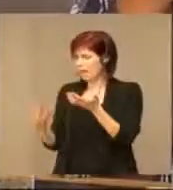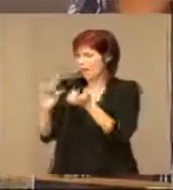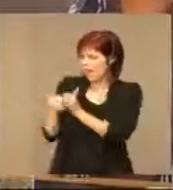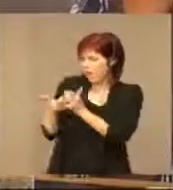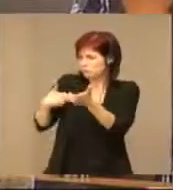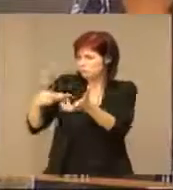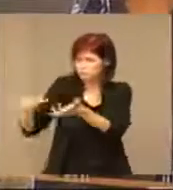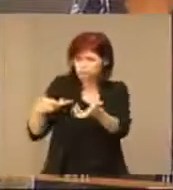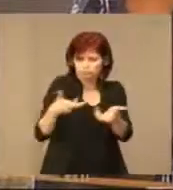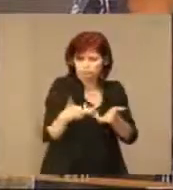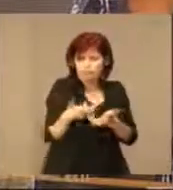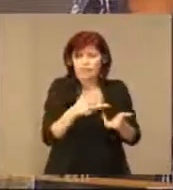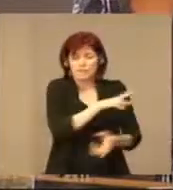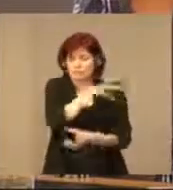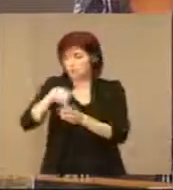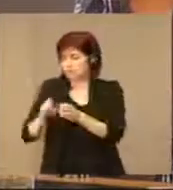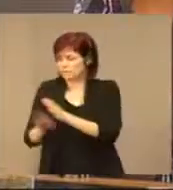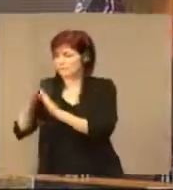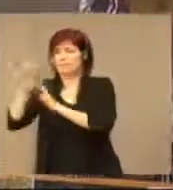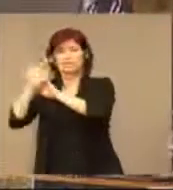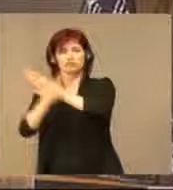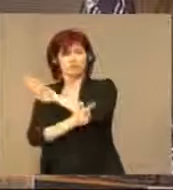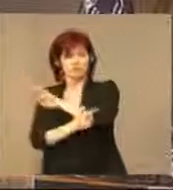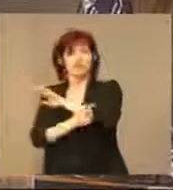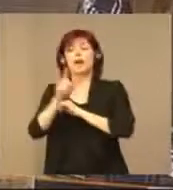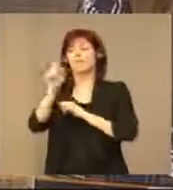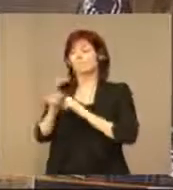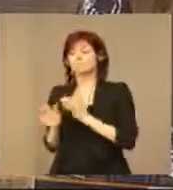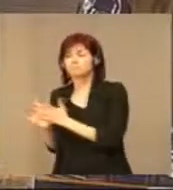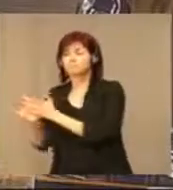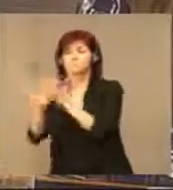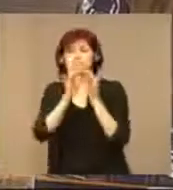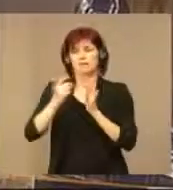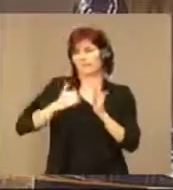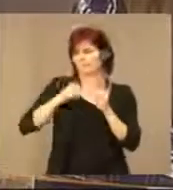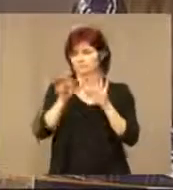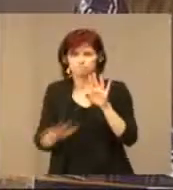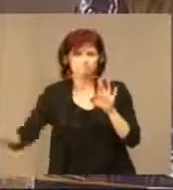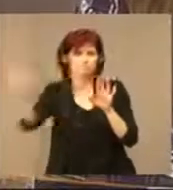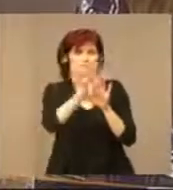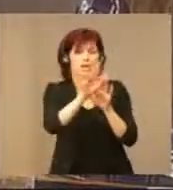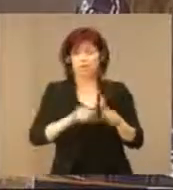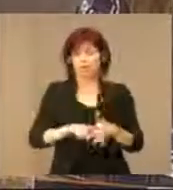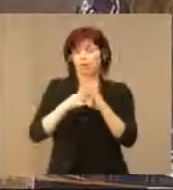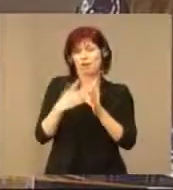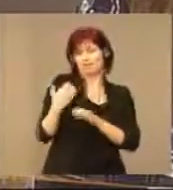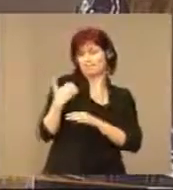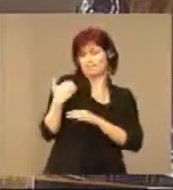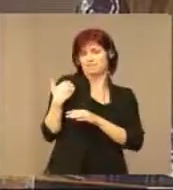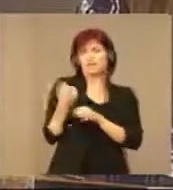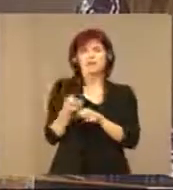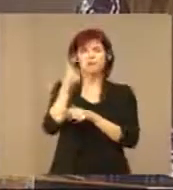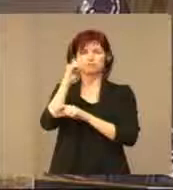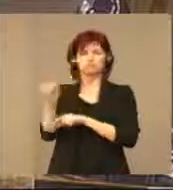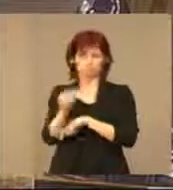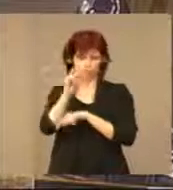of legislation, and this nationwide process was launched in June of last year. As of